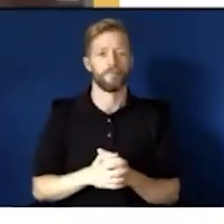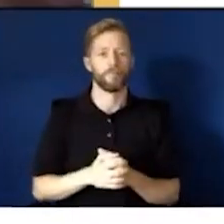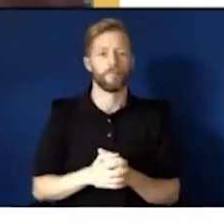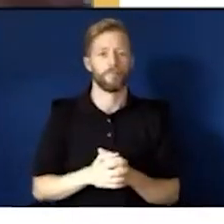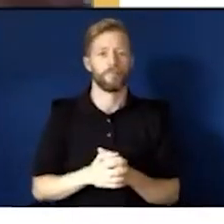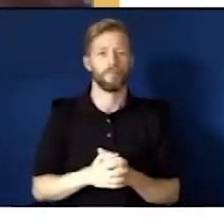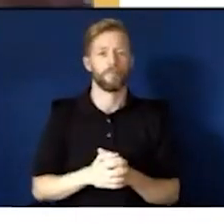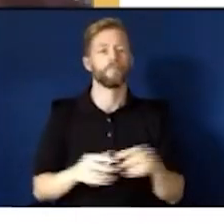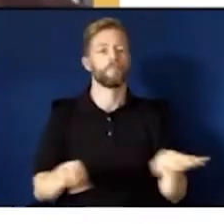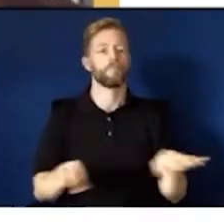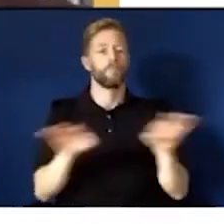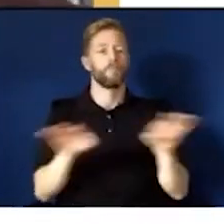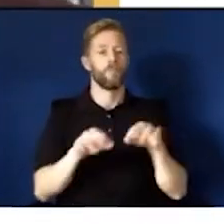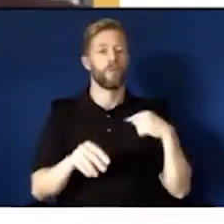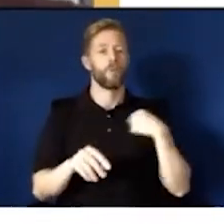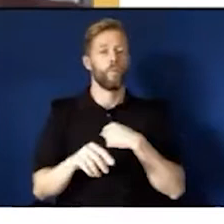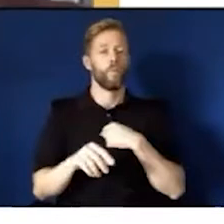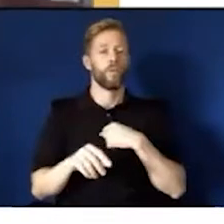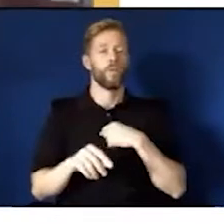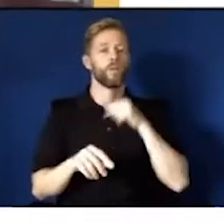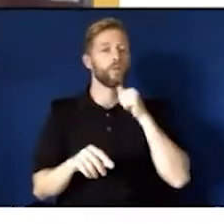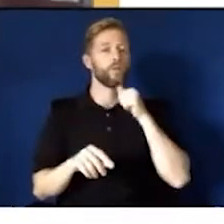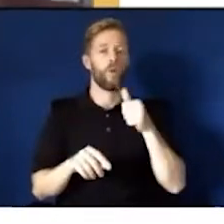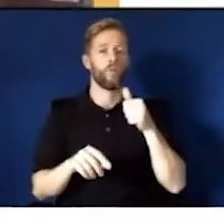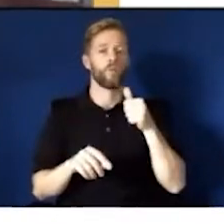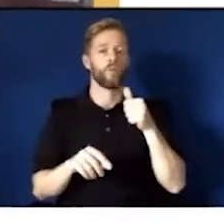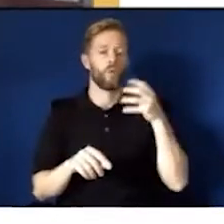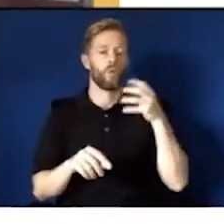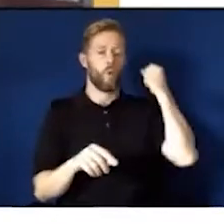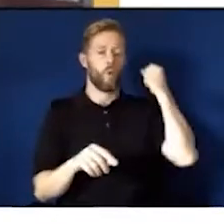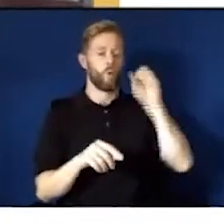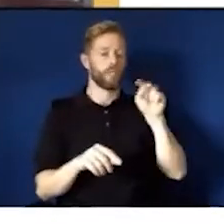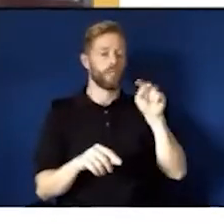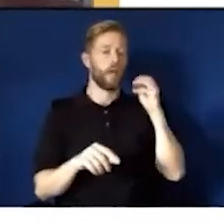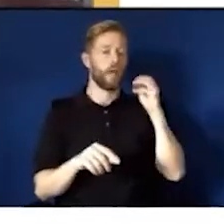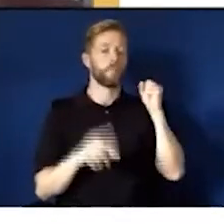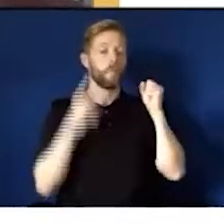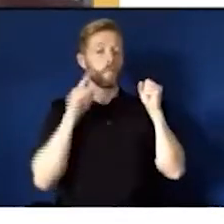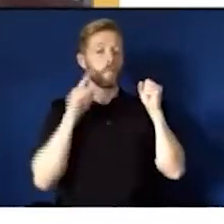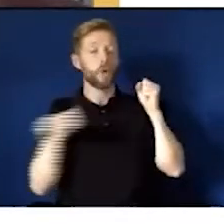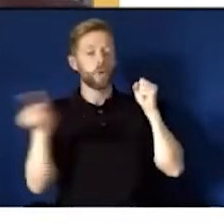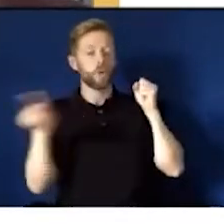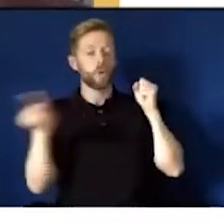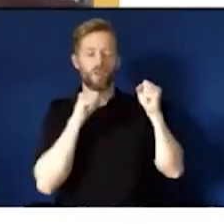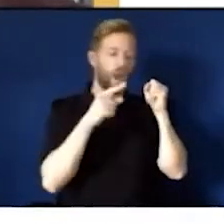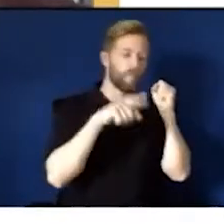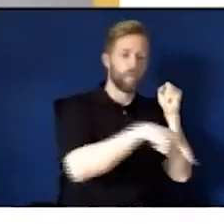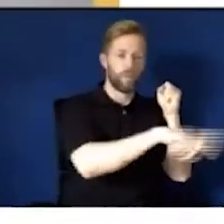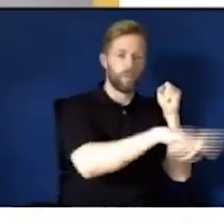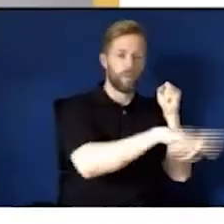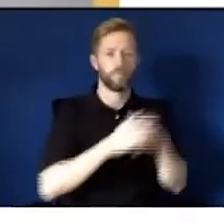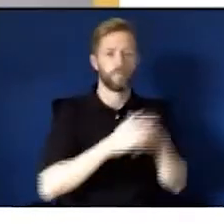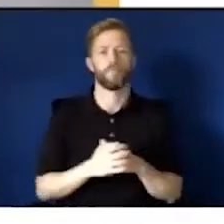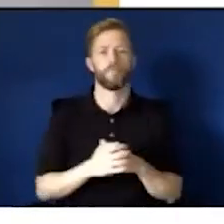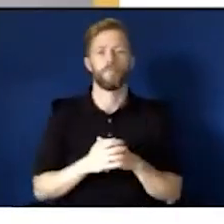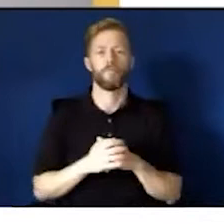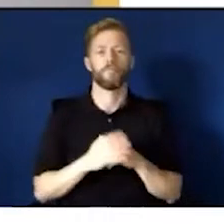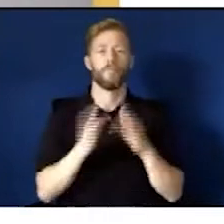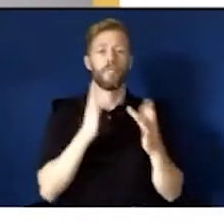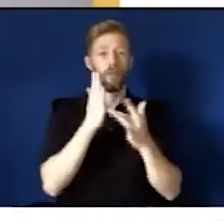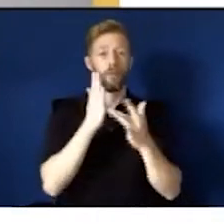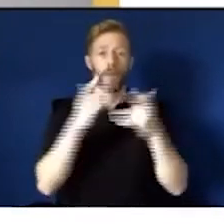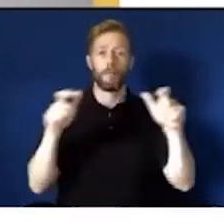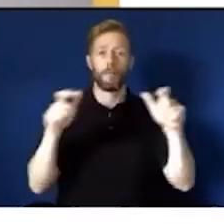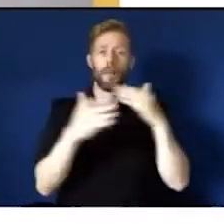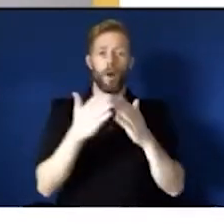that we don't reserve STEM learning for certain kinds of kids. Technology played